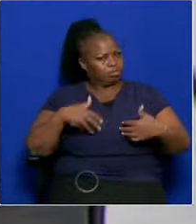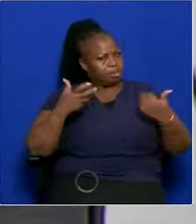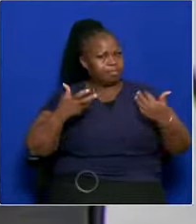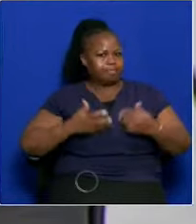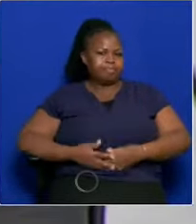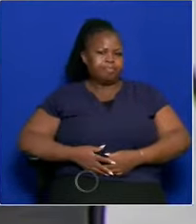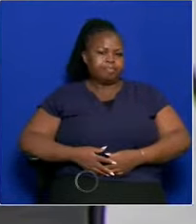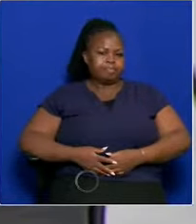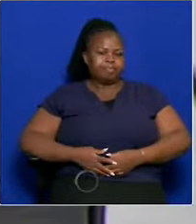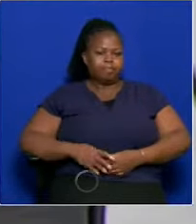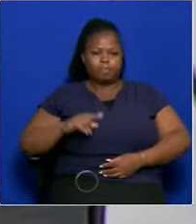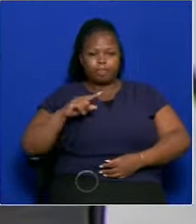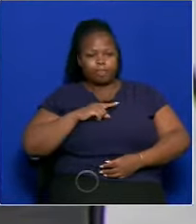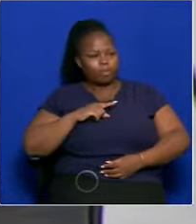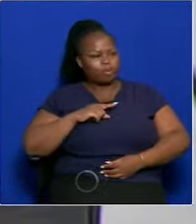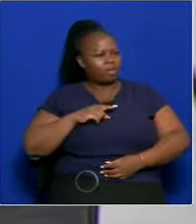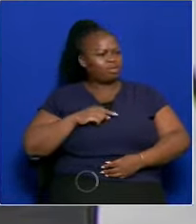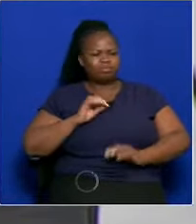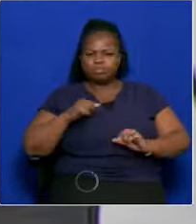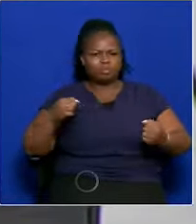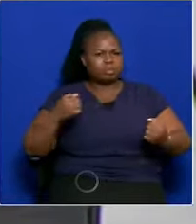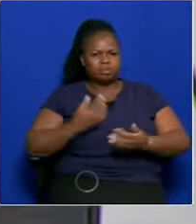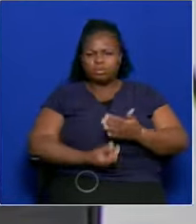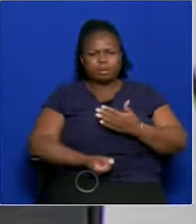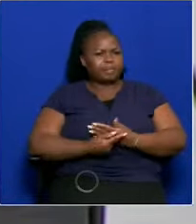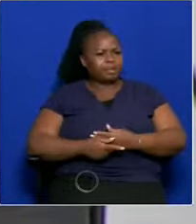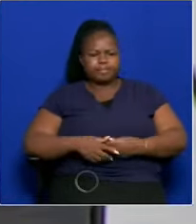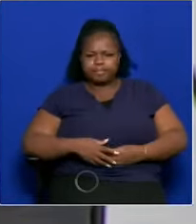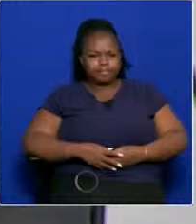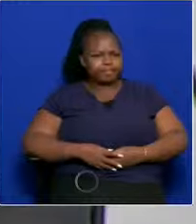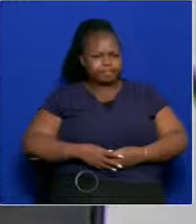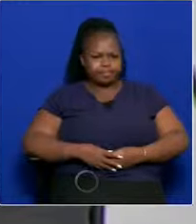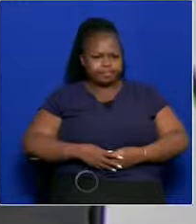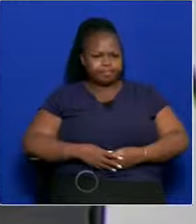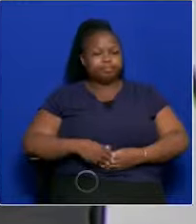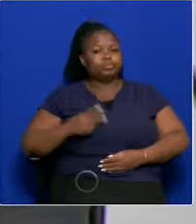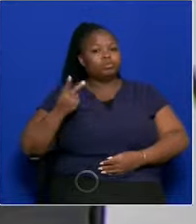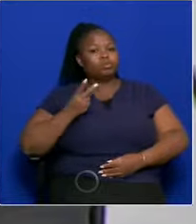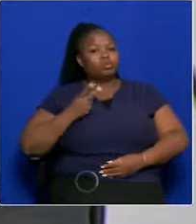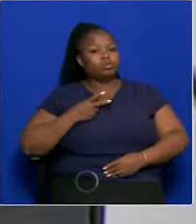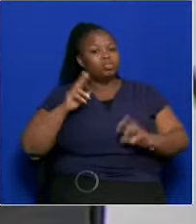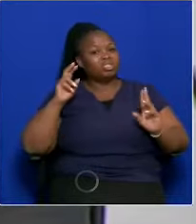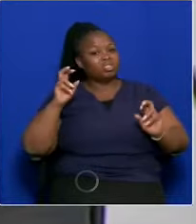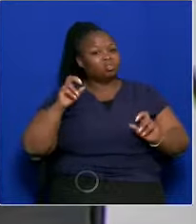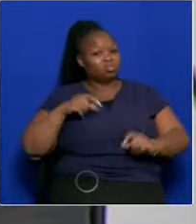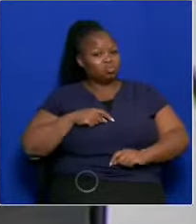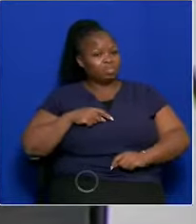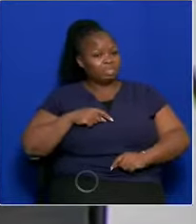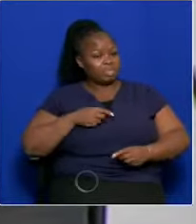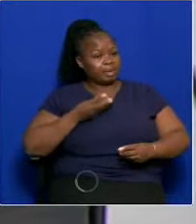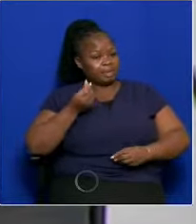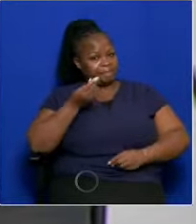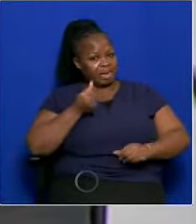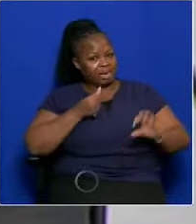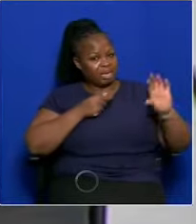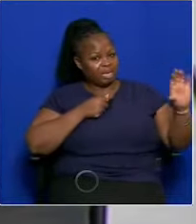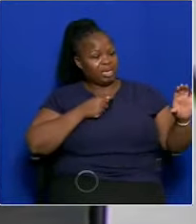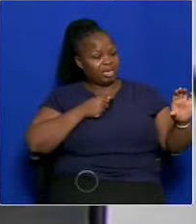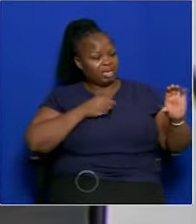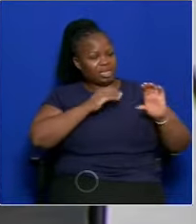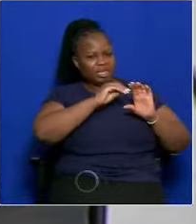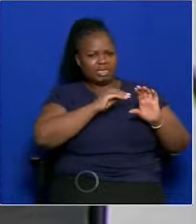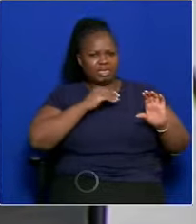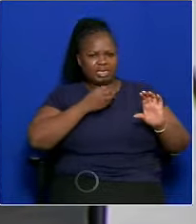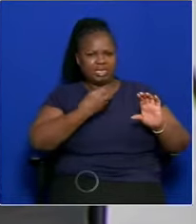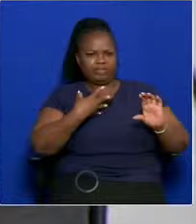that could never happen. And the issue of he gives me money, it's not like he gives me